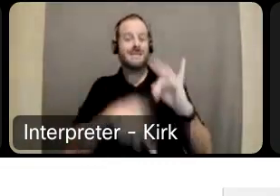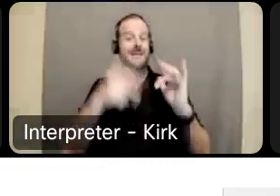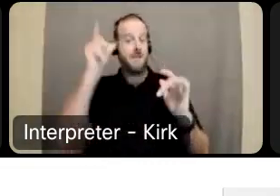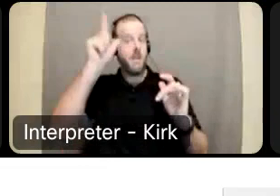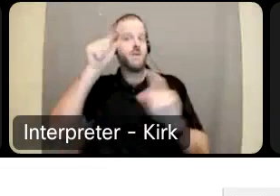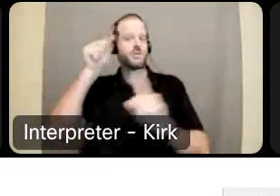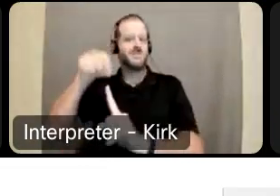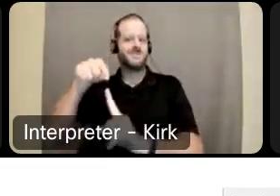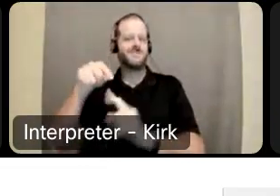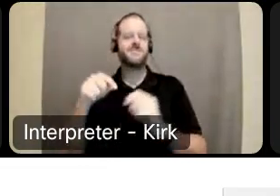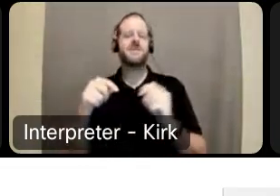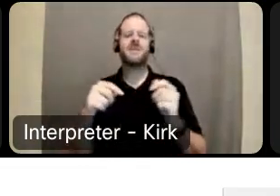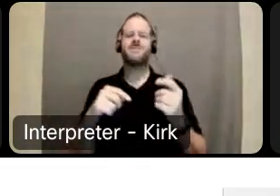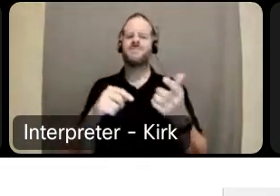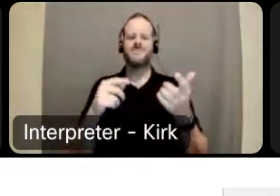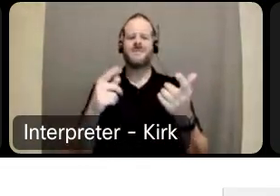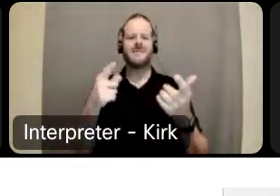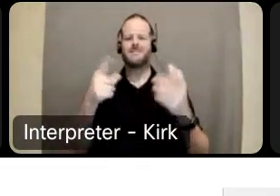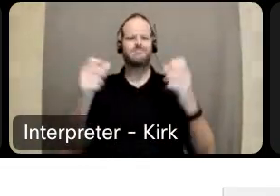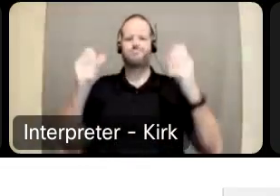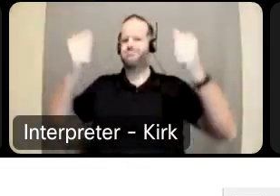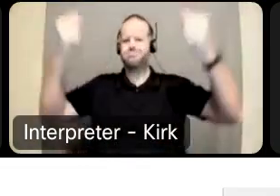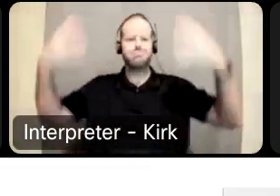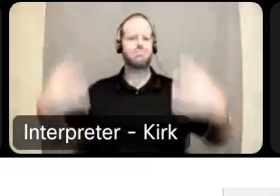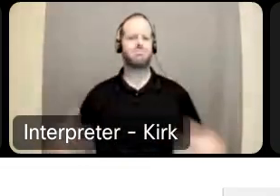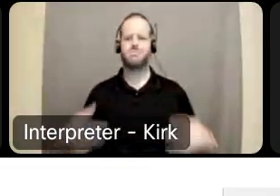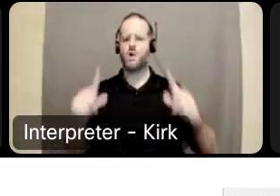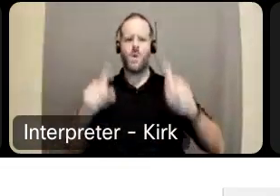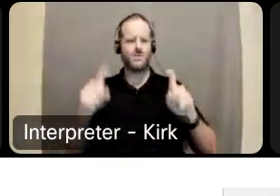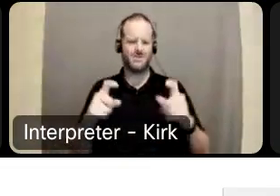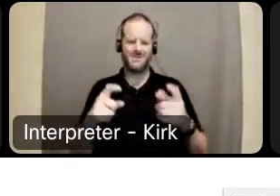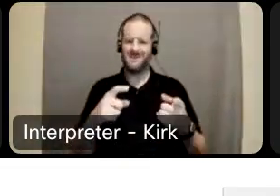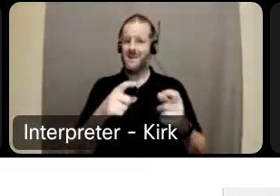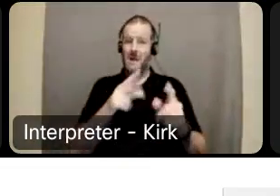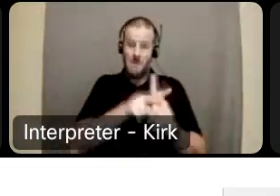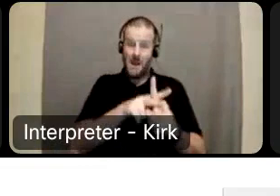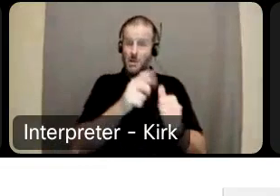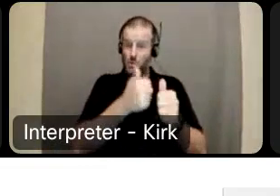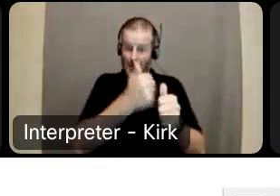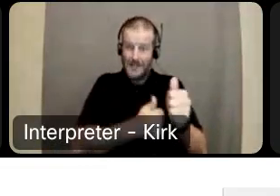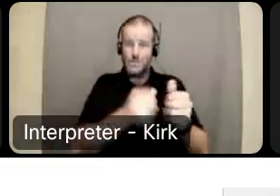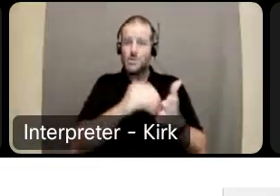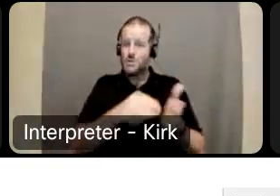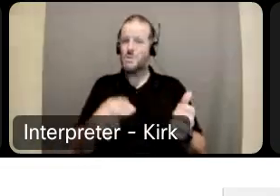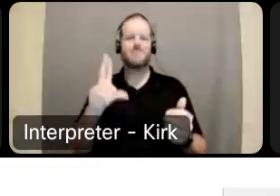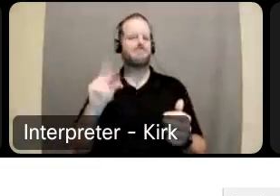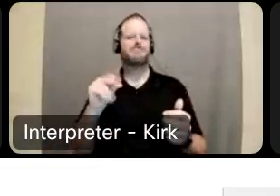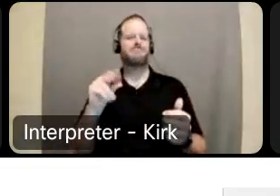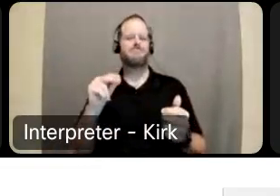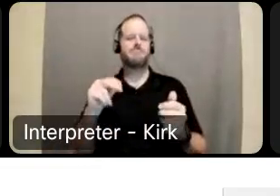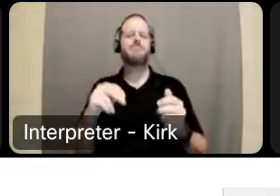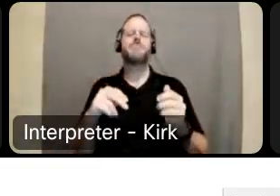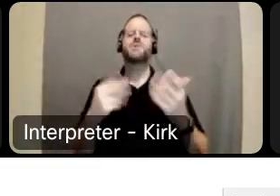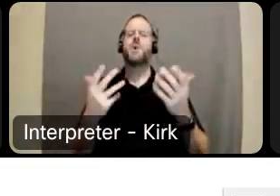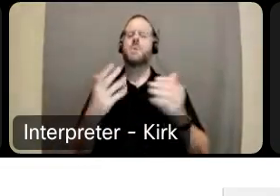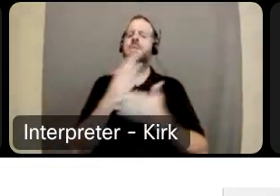would apply to any one student. So this just shows every possible question that's in there, but depending on the student's